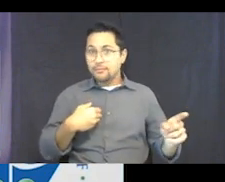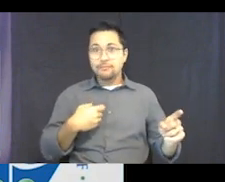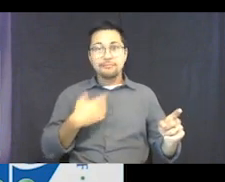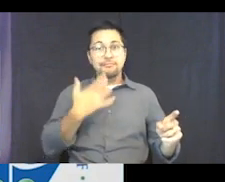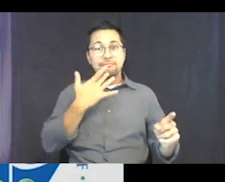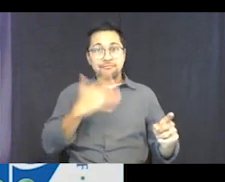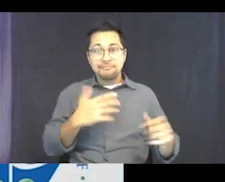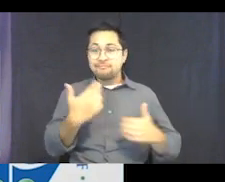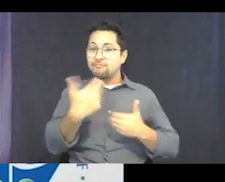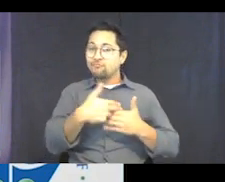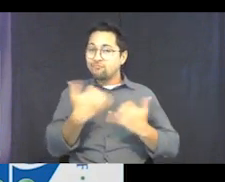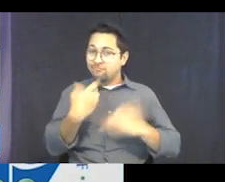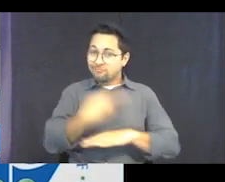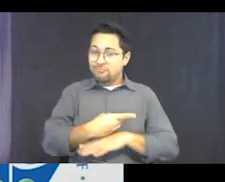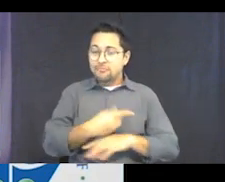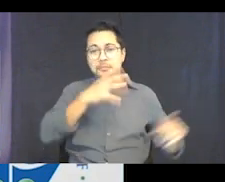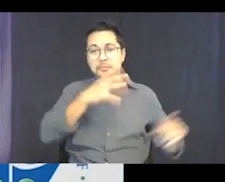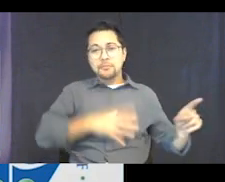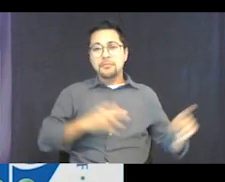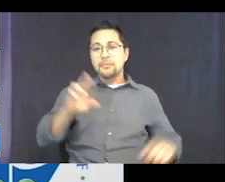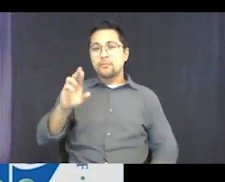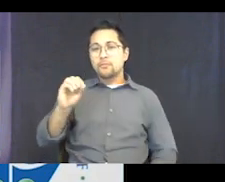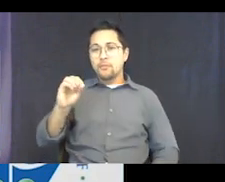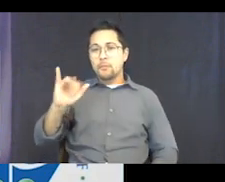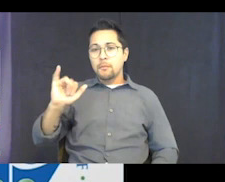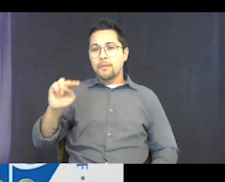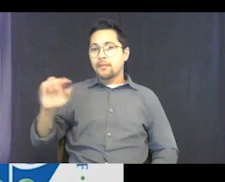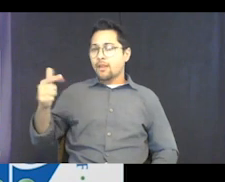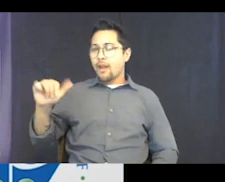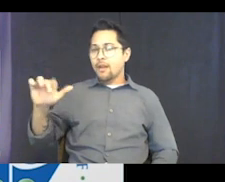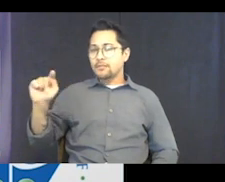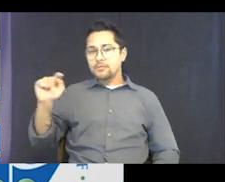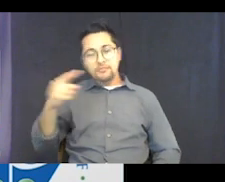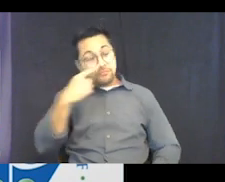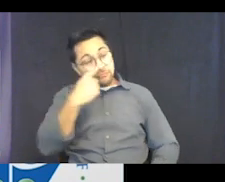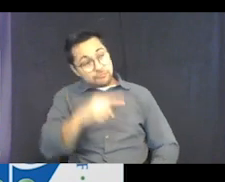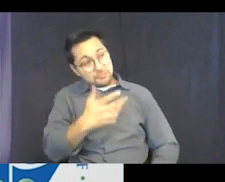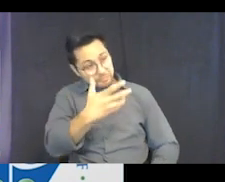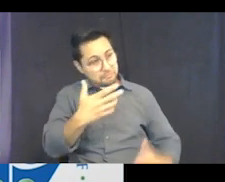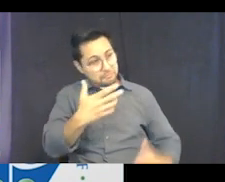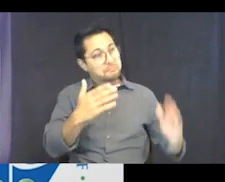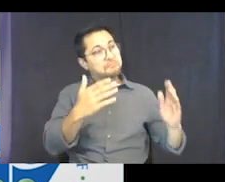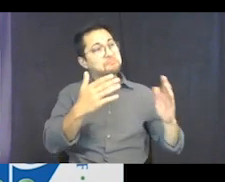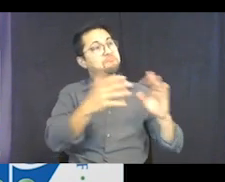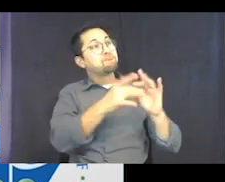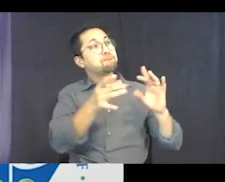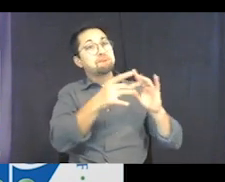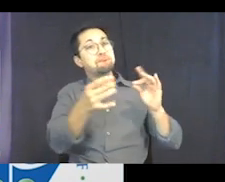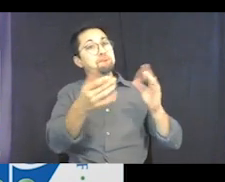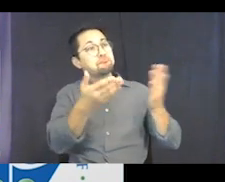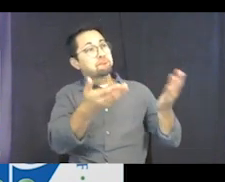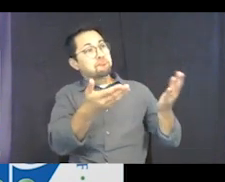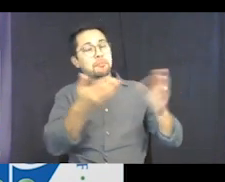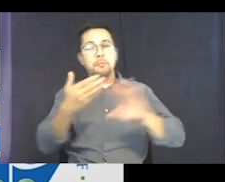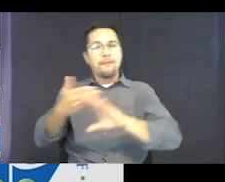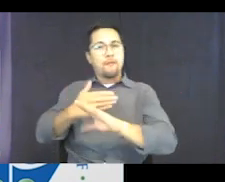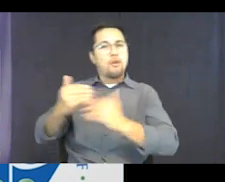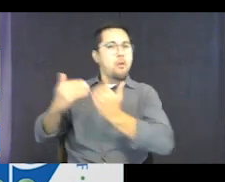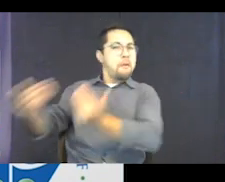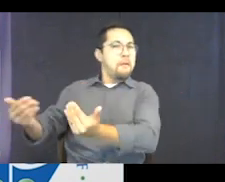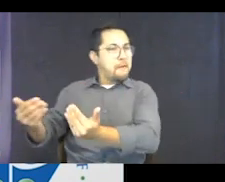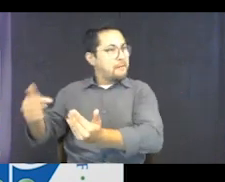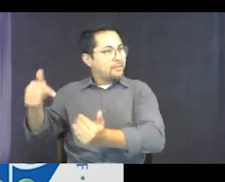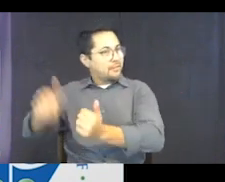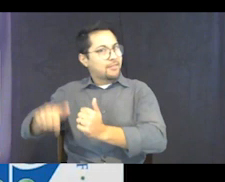joined us today, and that's Miss Robin Gast. Robin, would you like to go ahead and say a few words before we press on